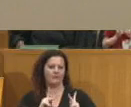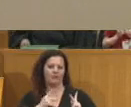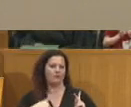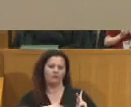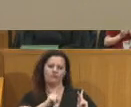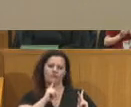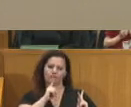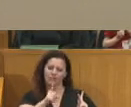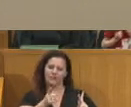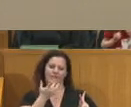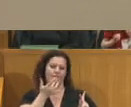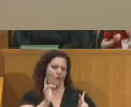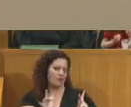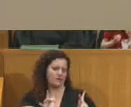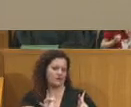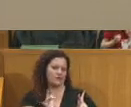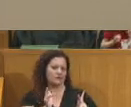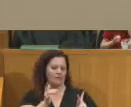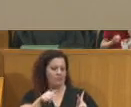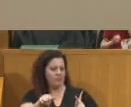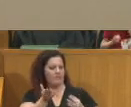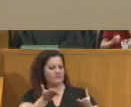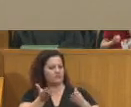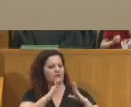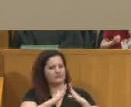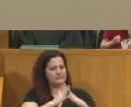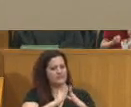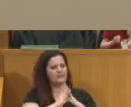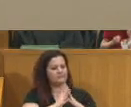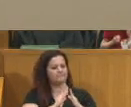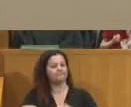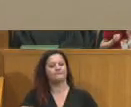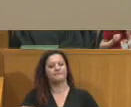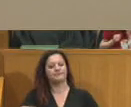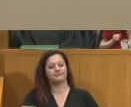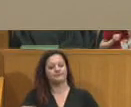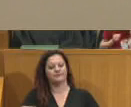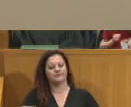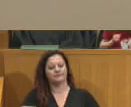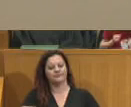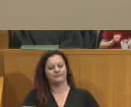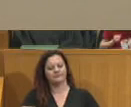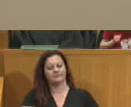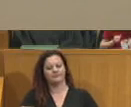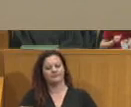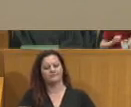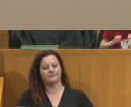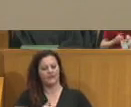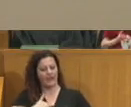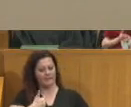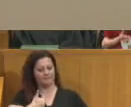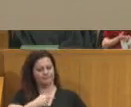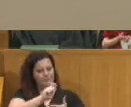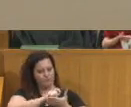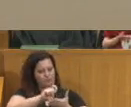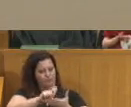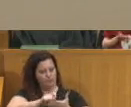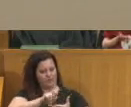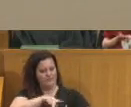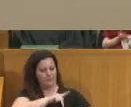5-6 months to go in leading this university, and we appreciate your support. The best days for the university are ahead. Thank you.